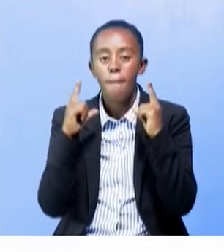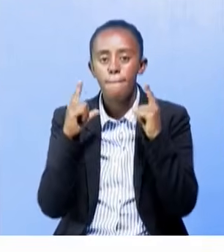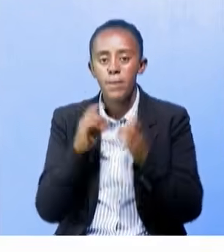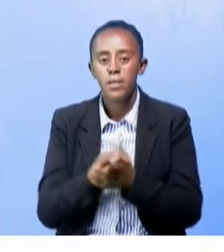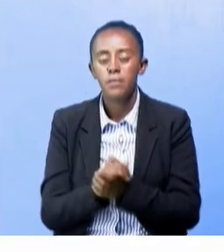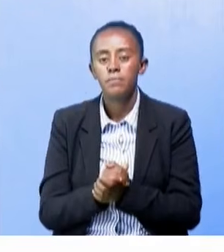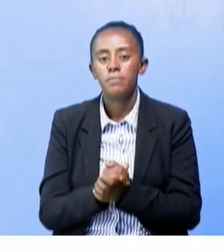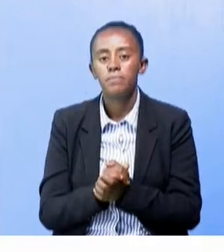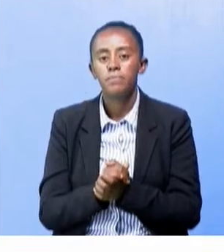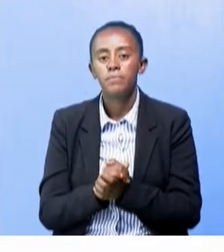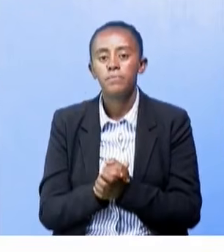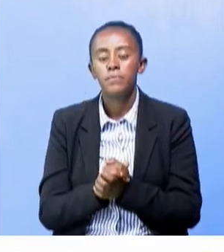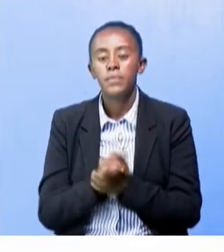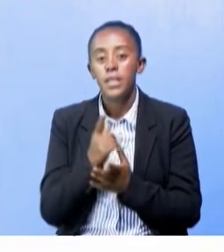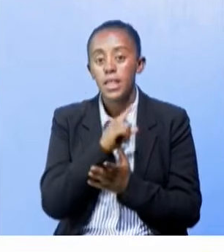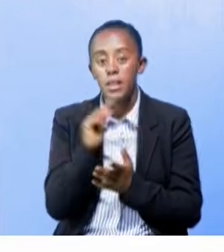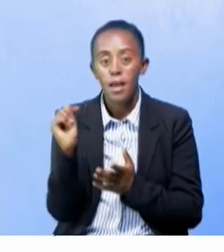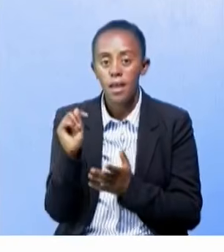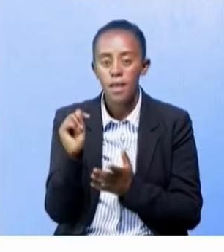up.